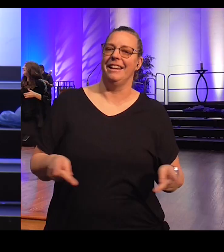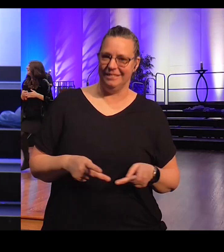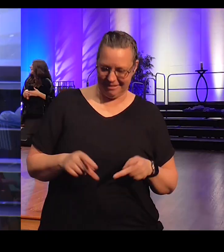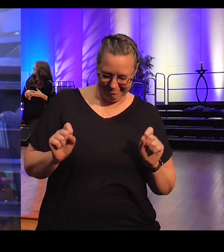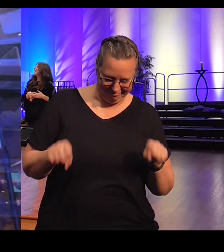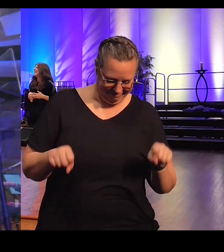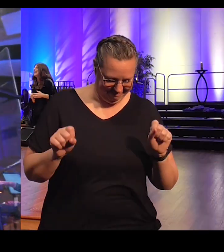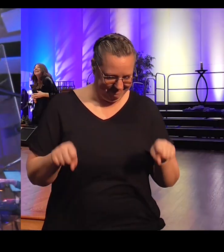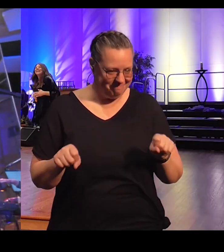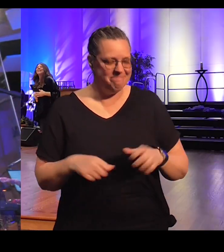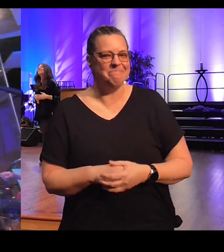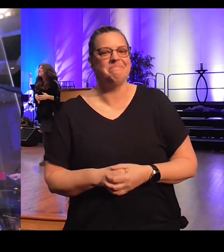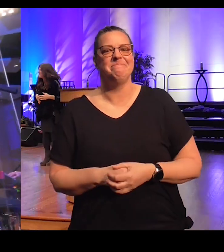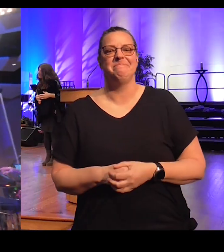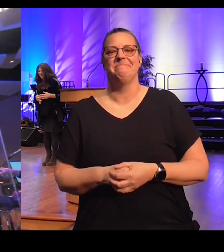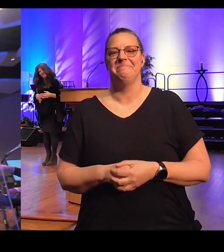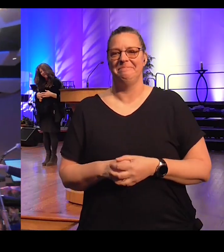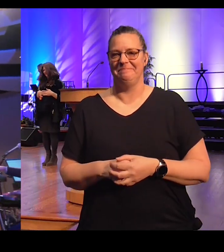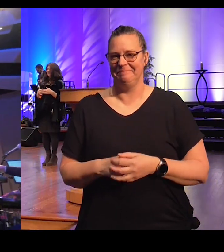Yeah.